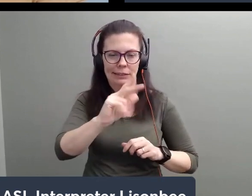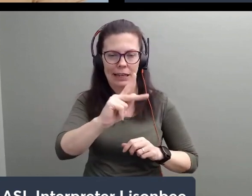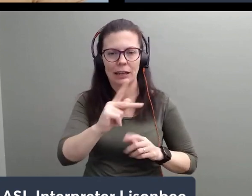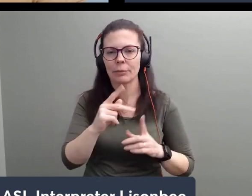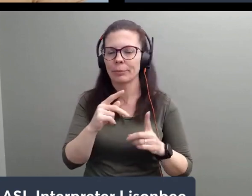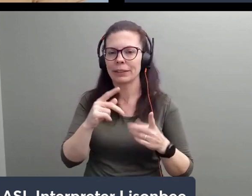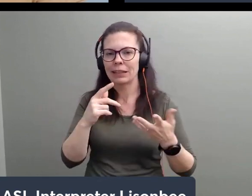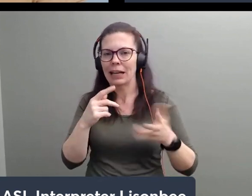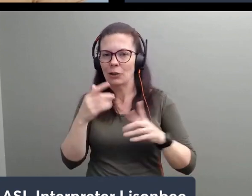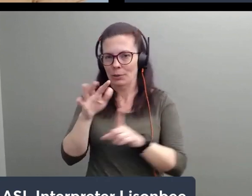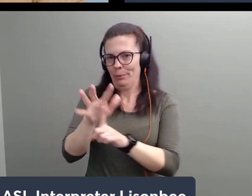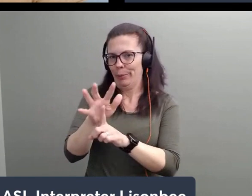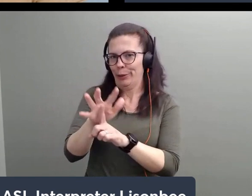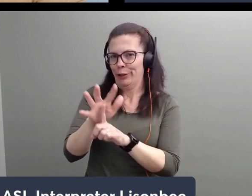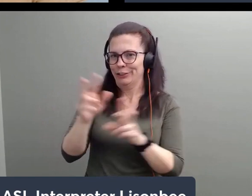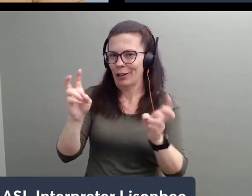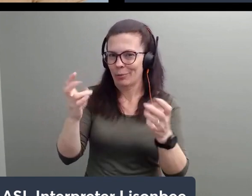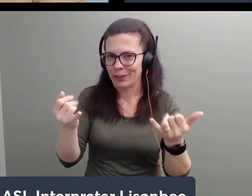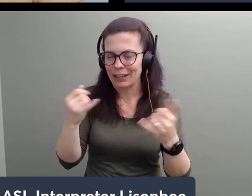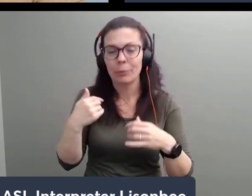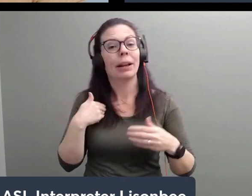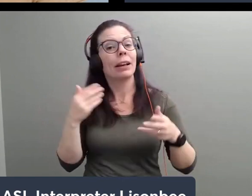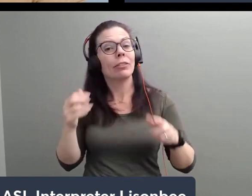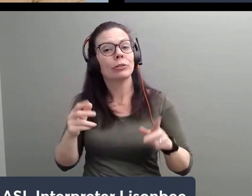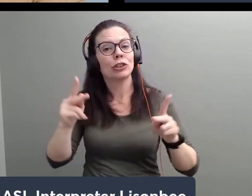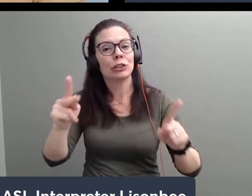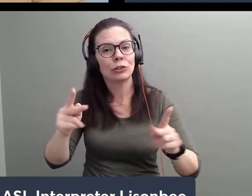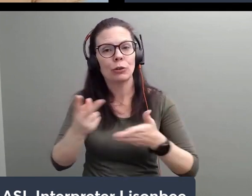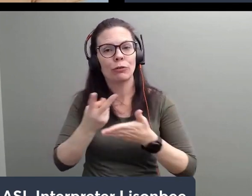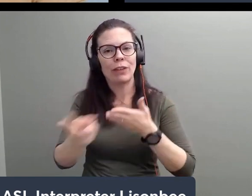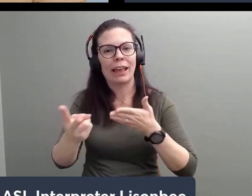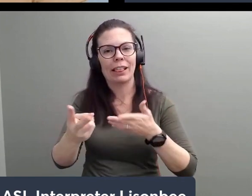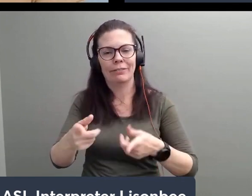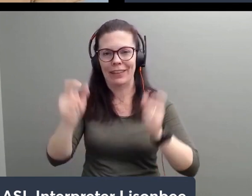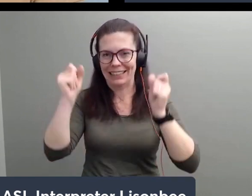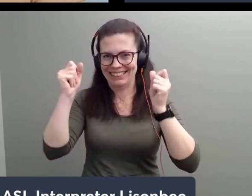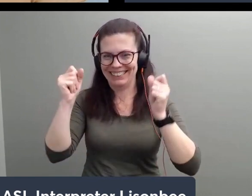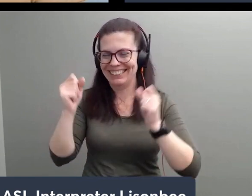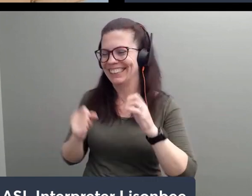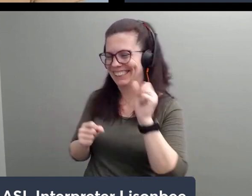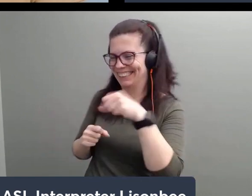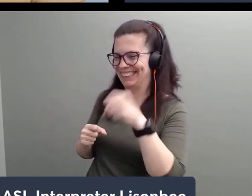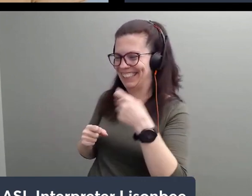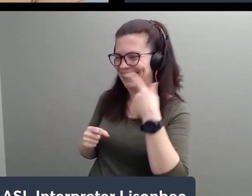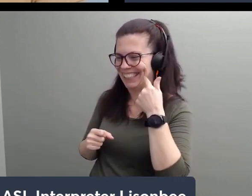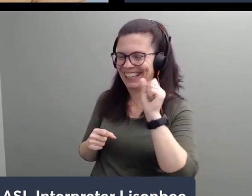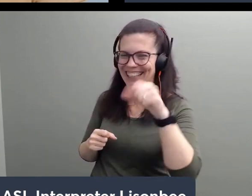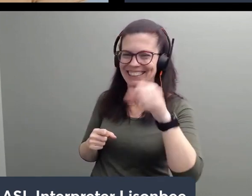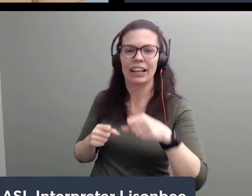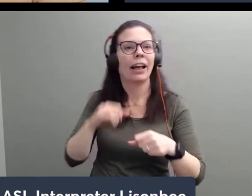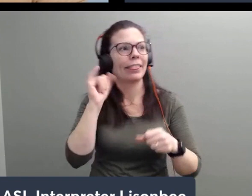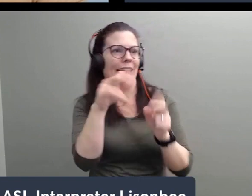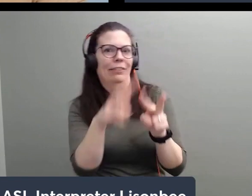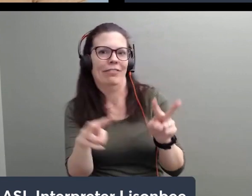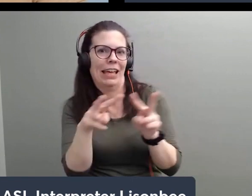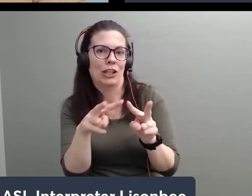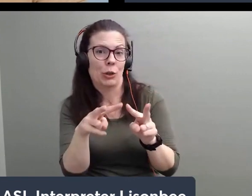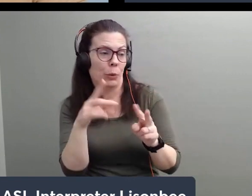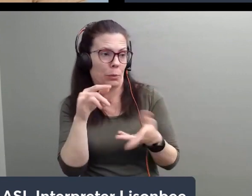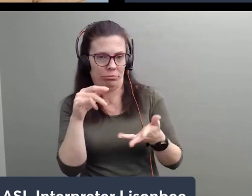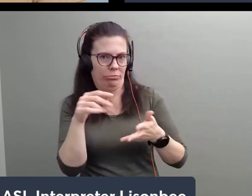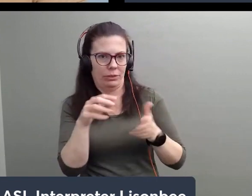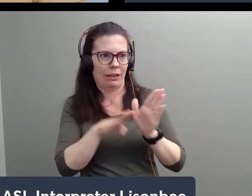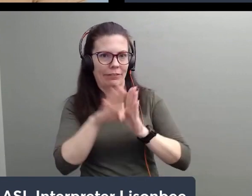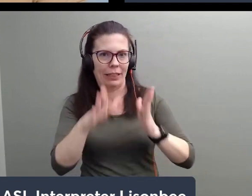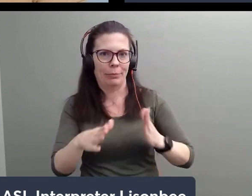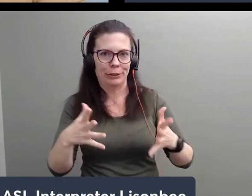topic these days. I have the opportunity to fail fast or even fail. Yeah. That's the value that developers get. So if